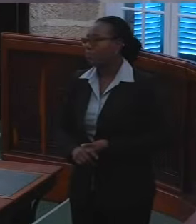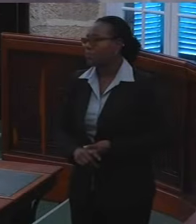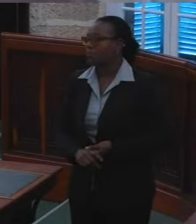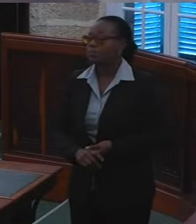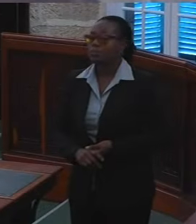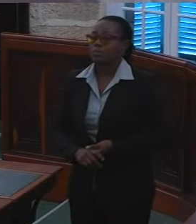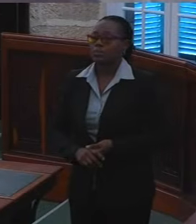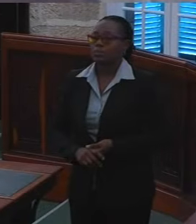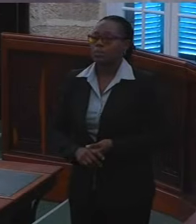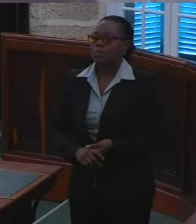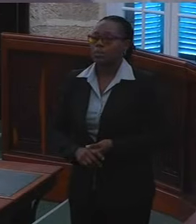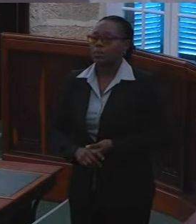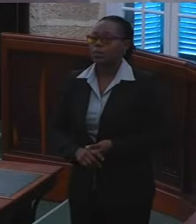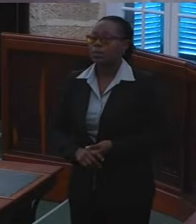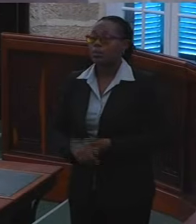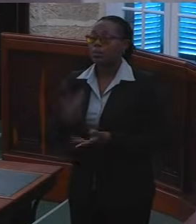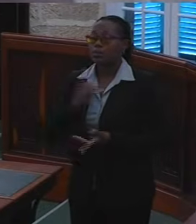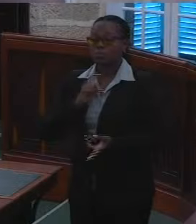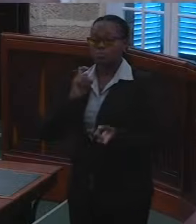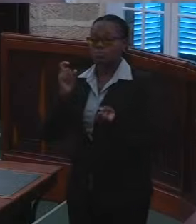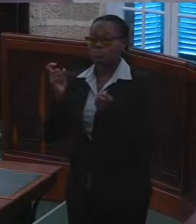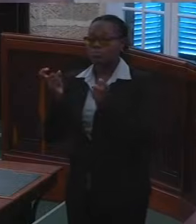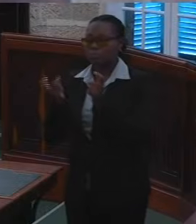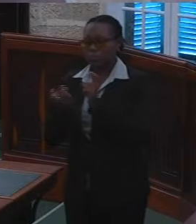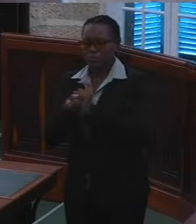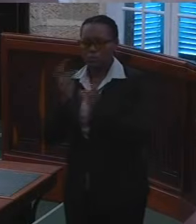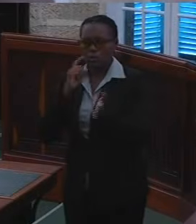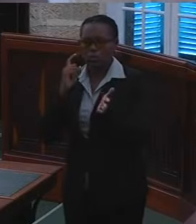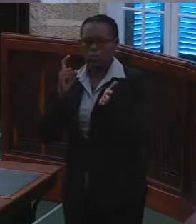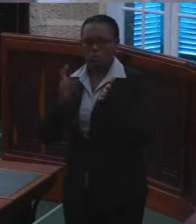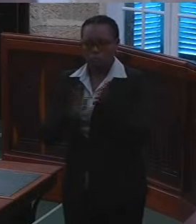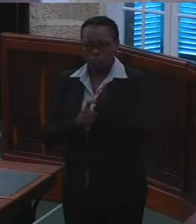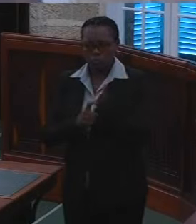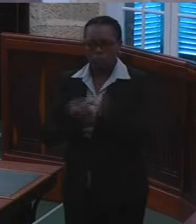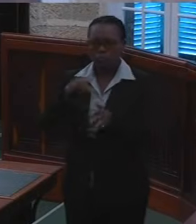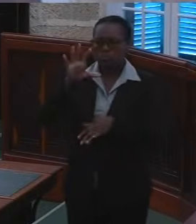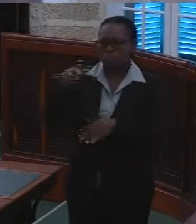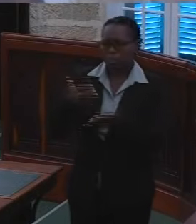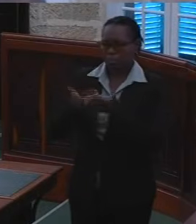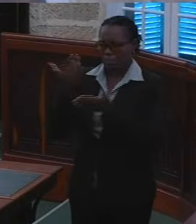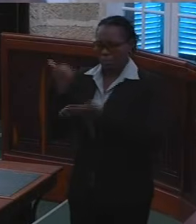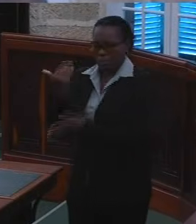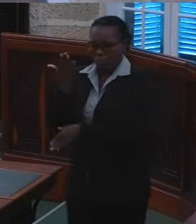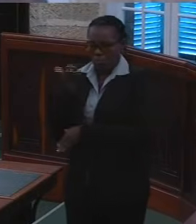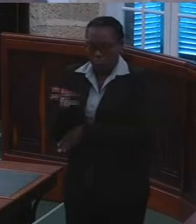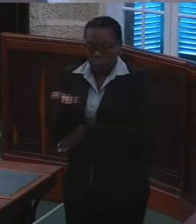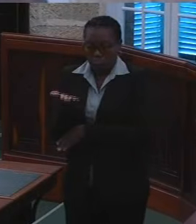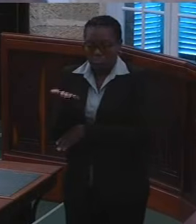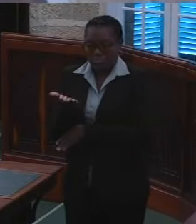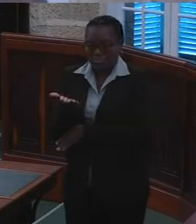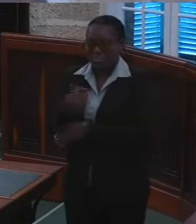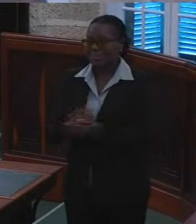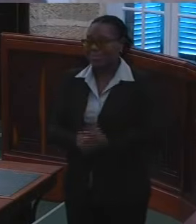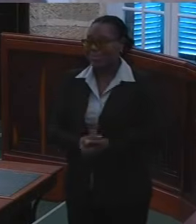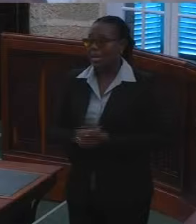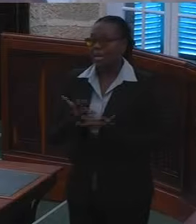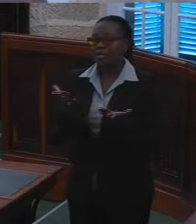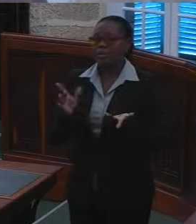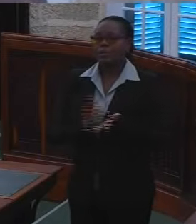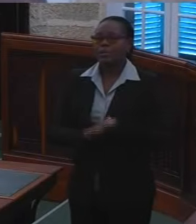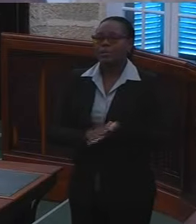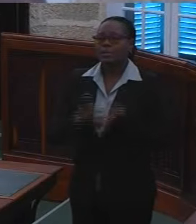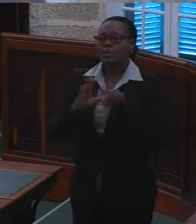So we transitionally, of course, we recognize that the facilities that were there before, and to grandfather those facilities, we are saying